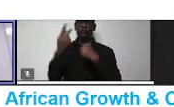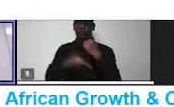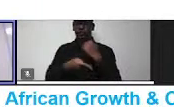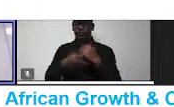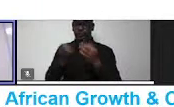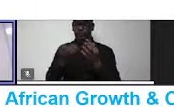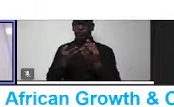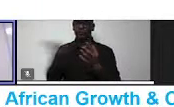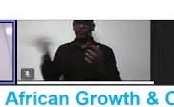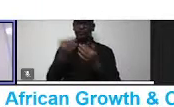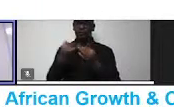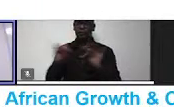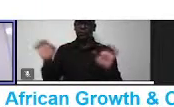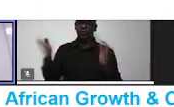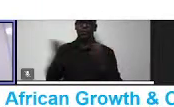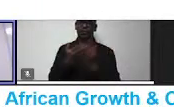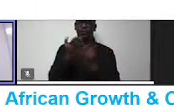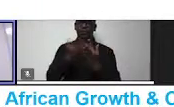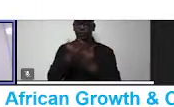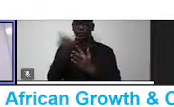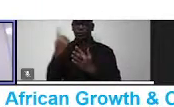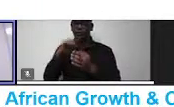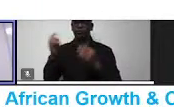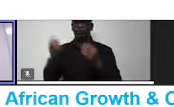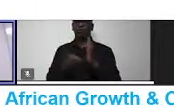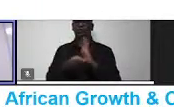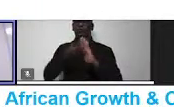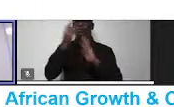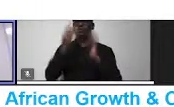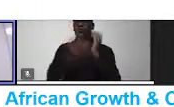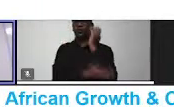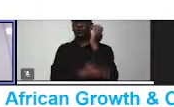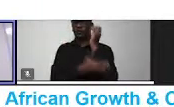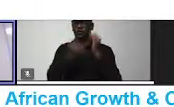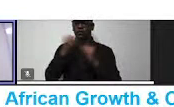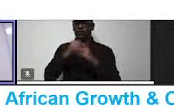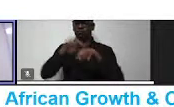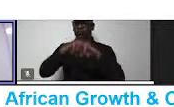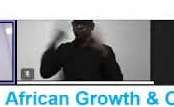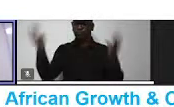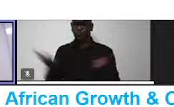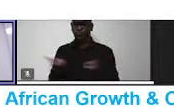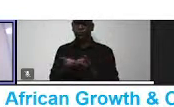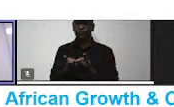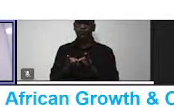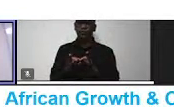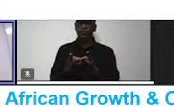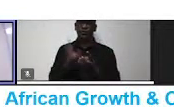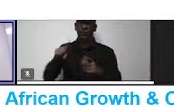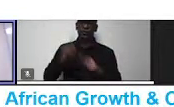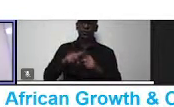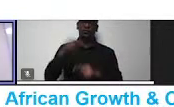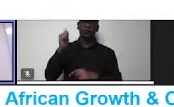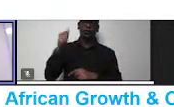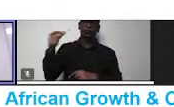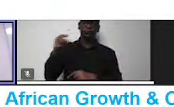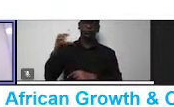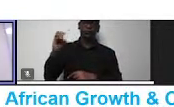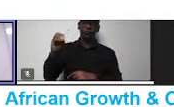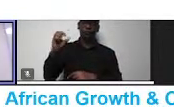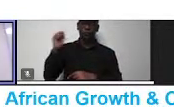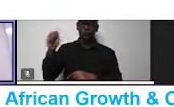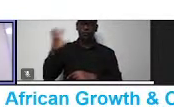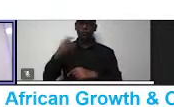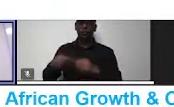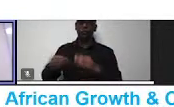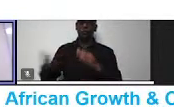to developing countries that they have designated from around the world. And then AGOA is almost sort of a top-up agreement